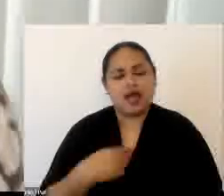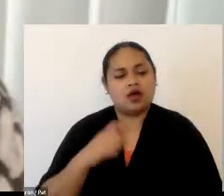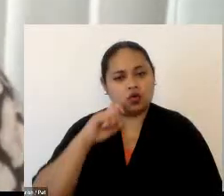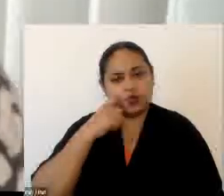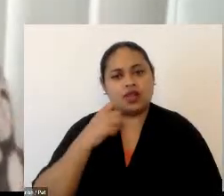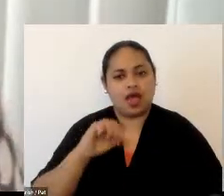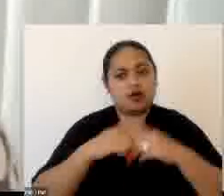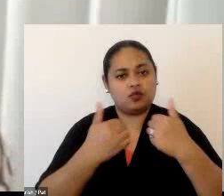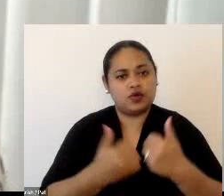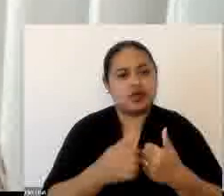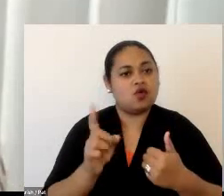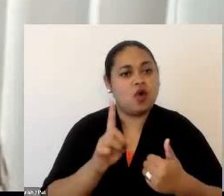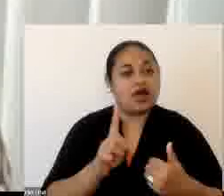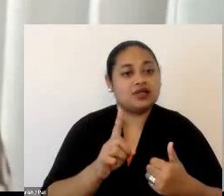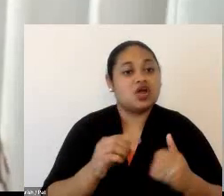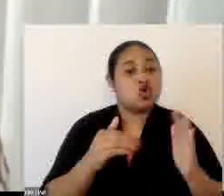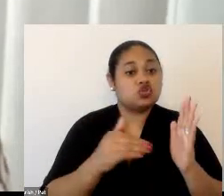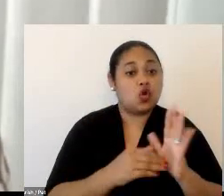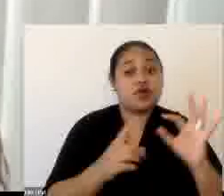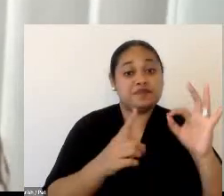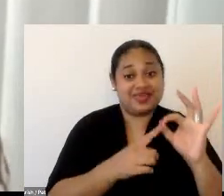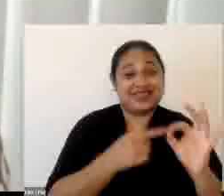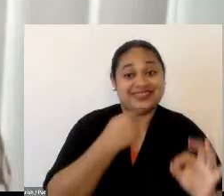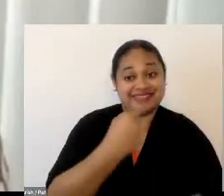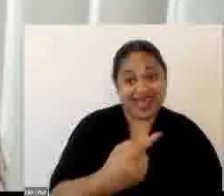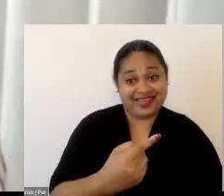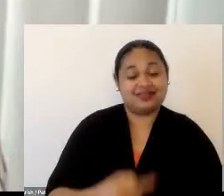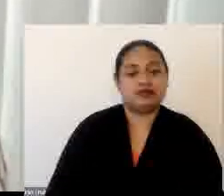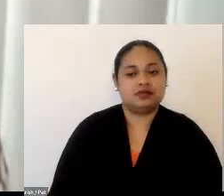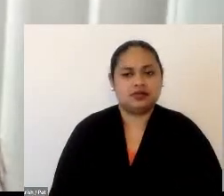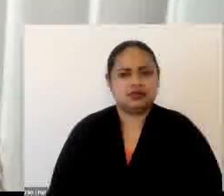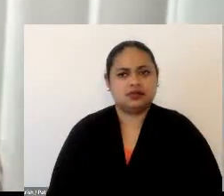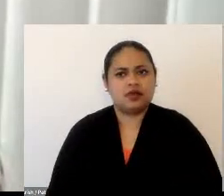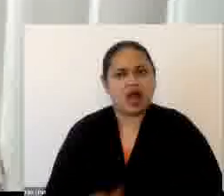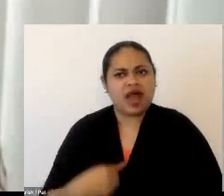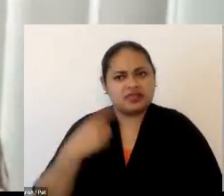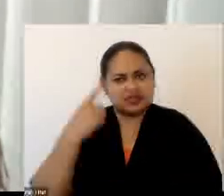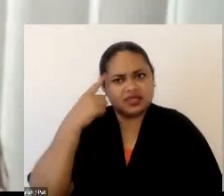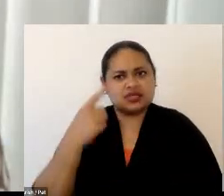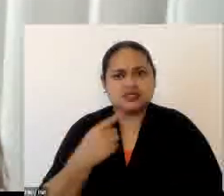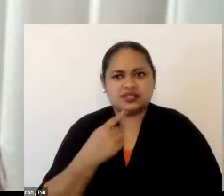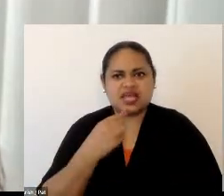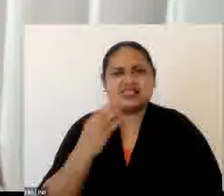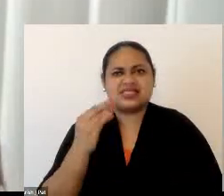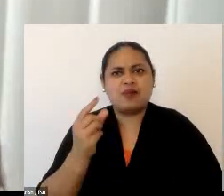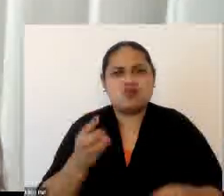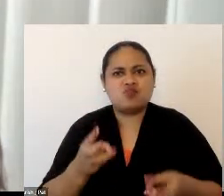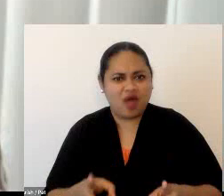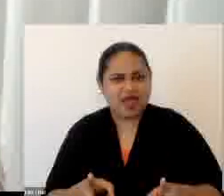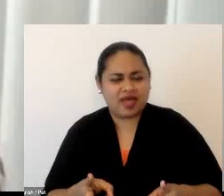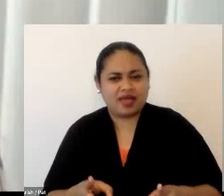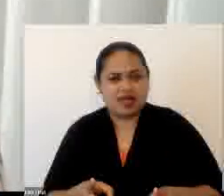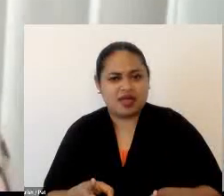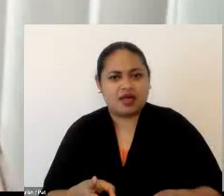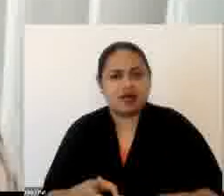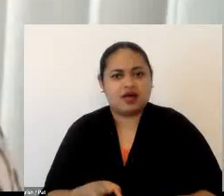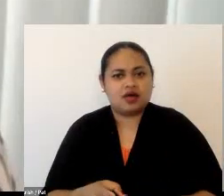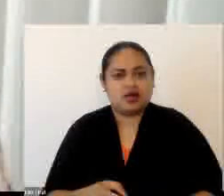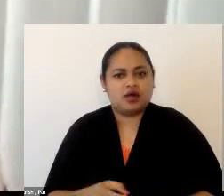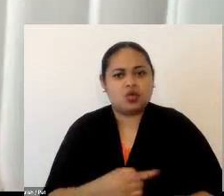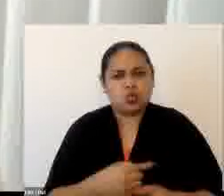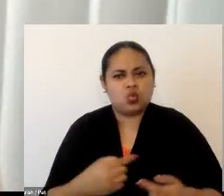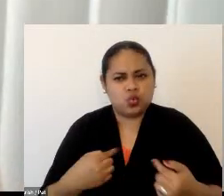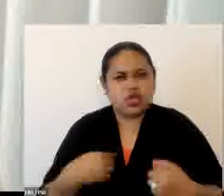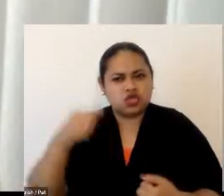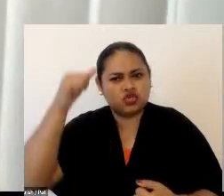Zoe P and the research said. And I think that's something, you know, we kind of in some ways in the work that we're doing, we all kind of knew these